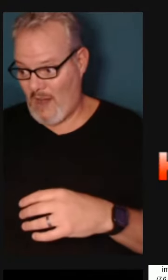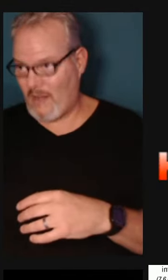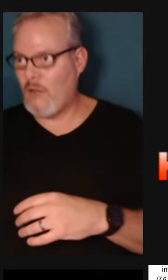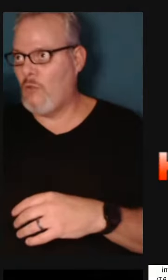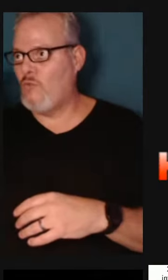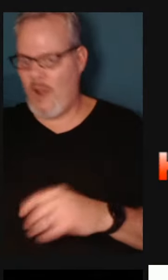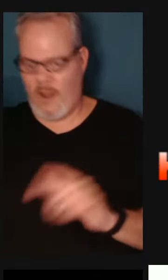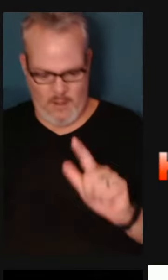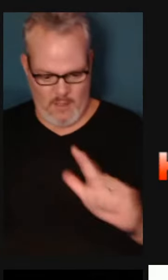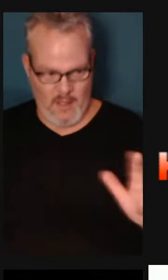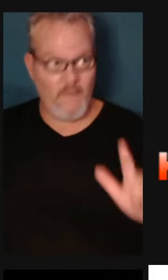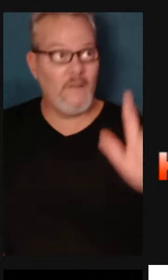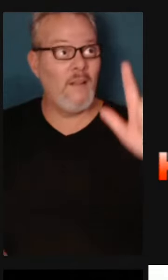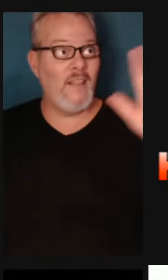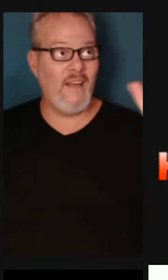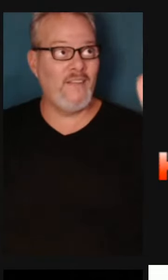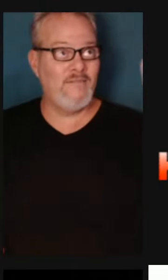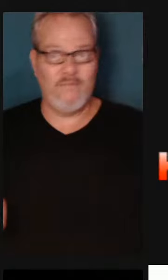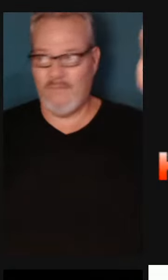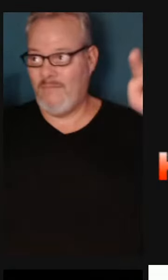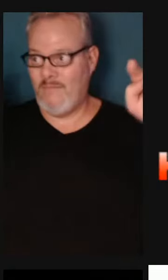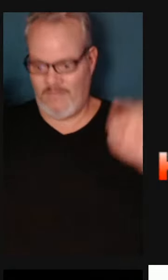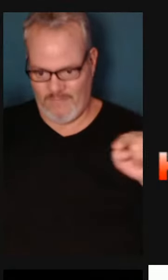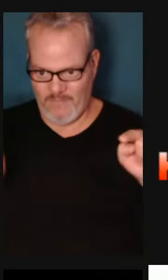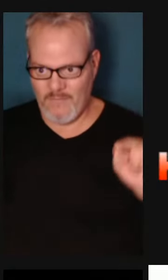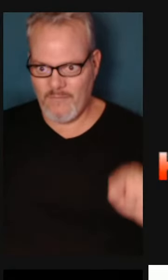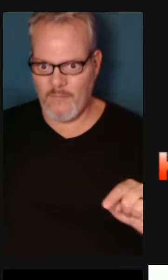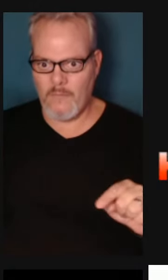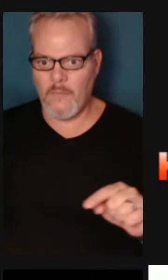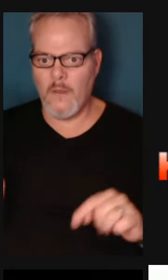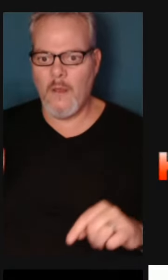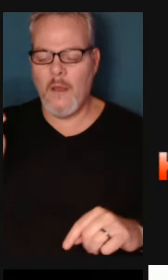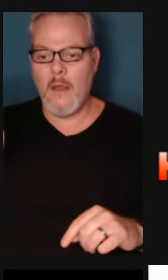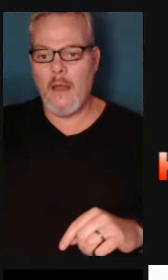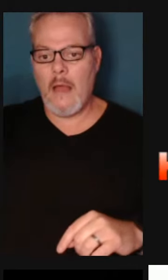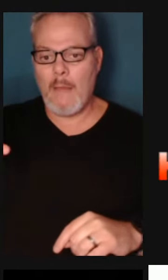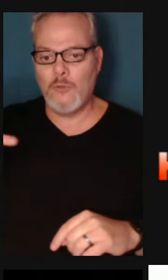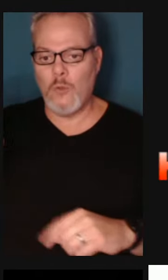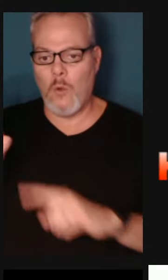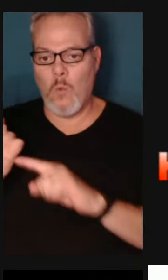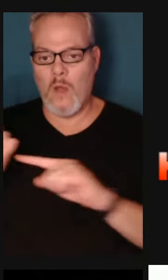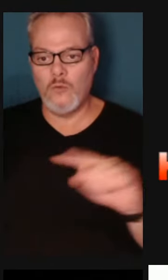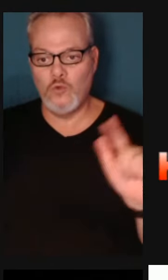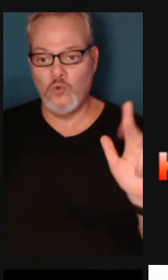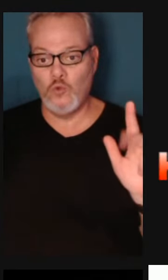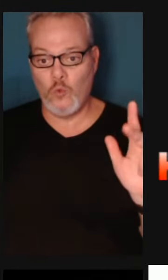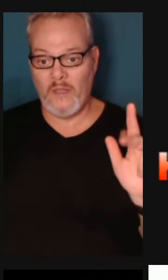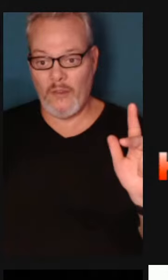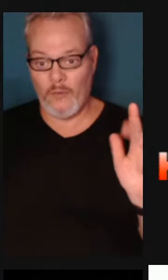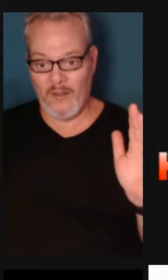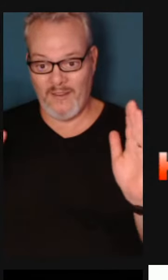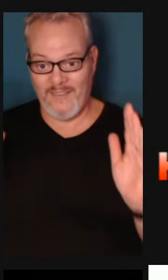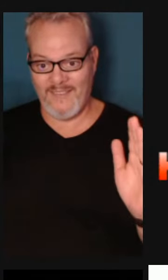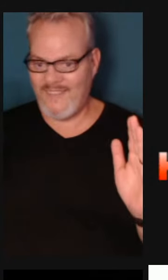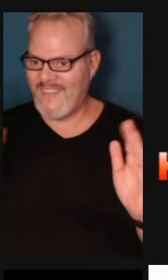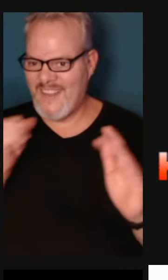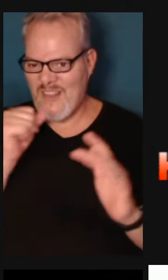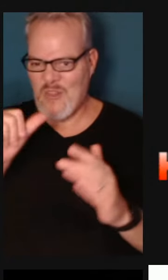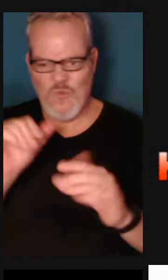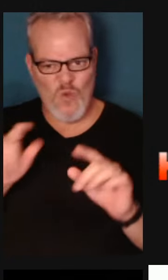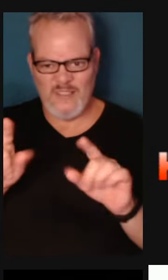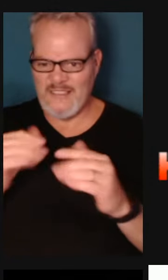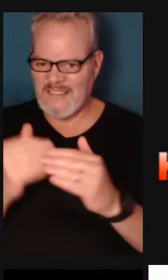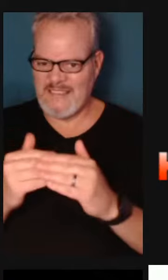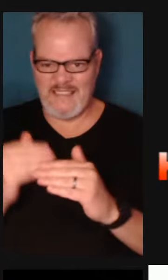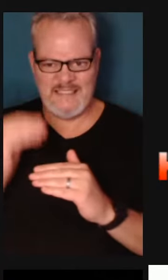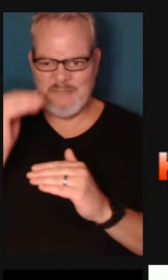side. And from episode 1 to 23, there wasn't as much high